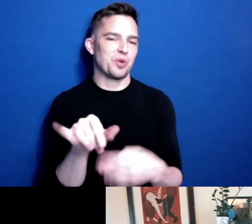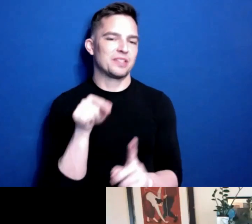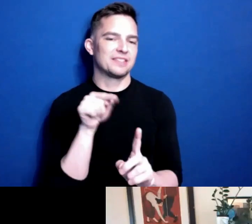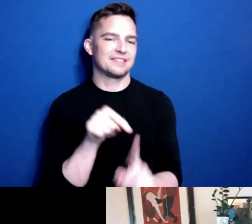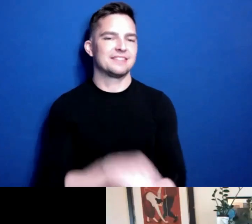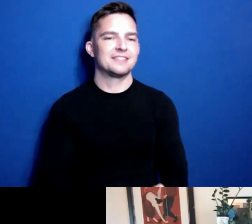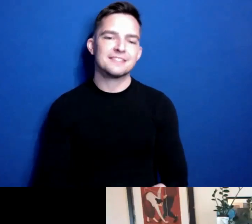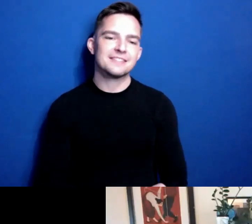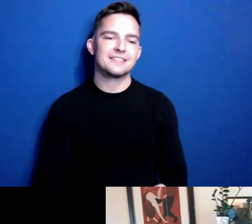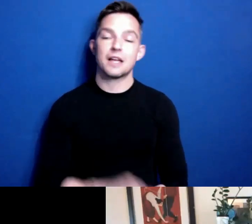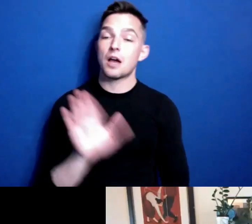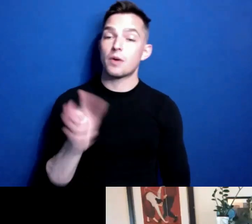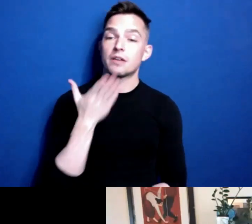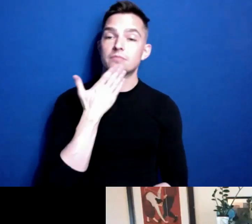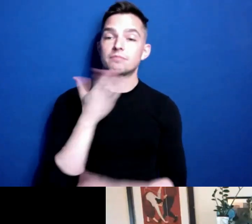Great.